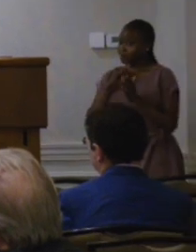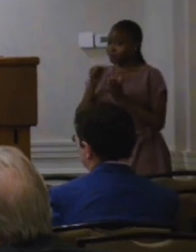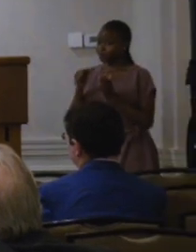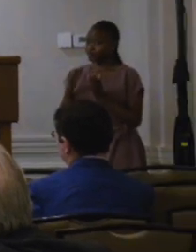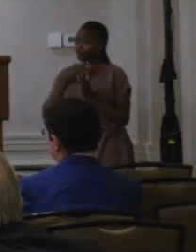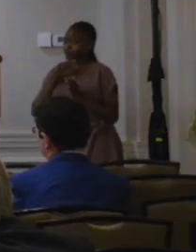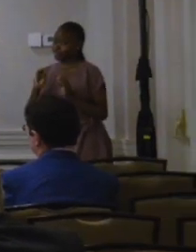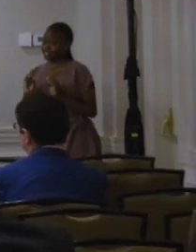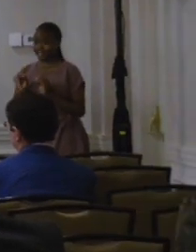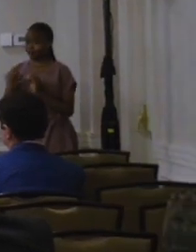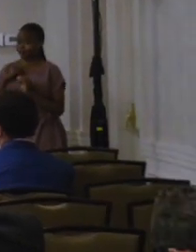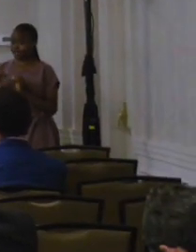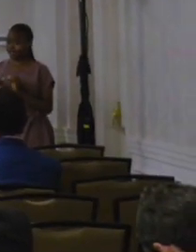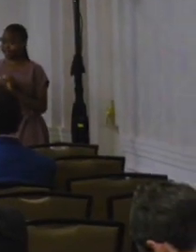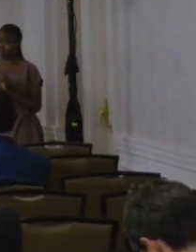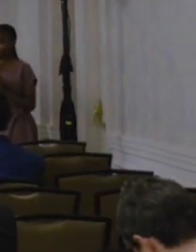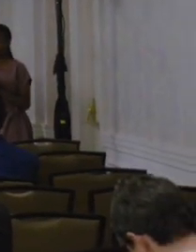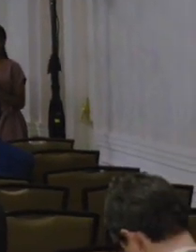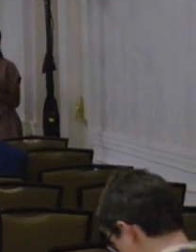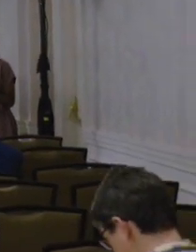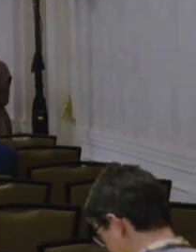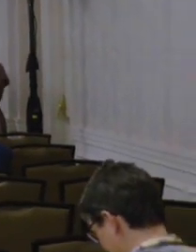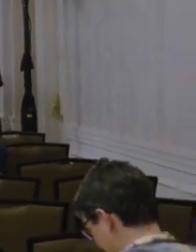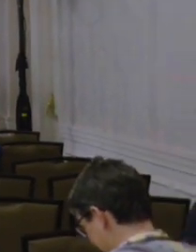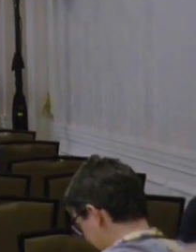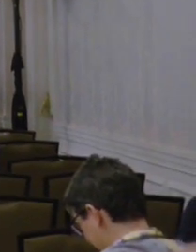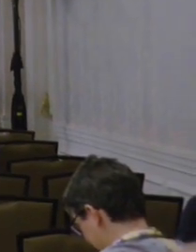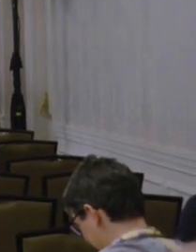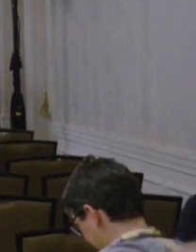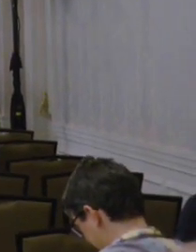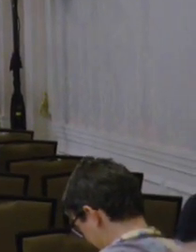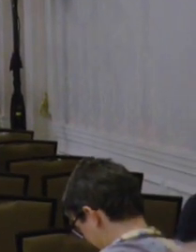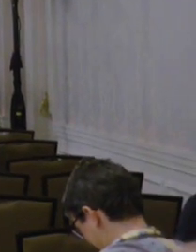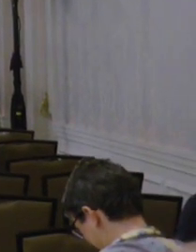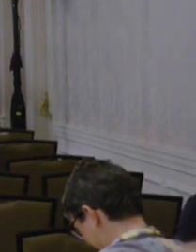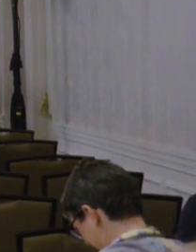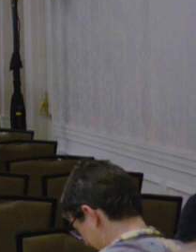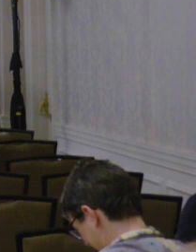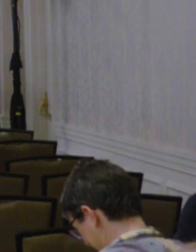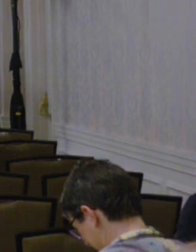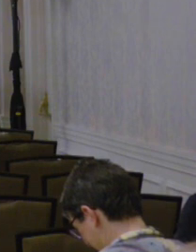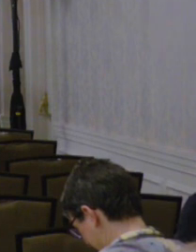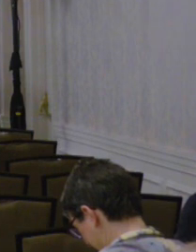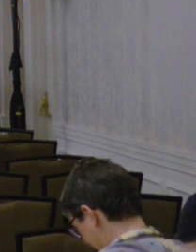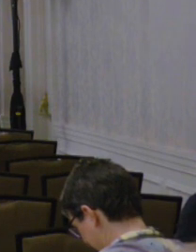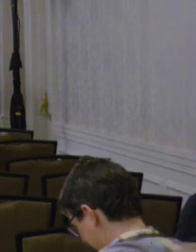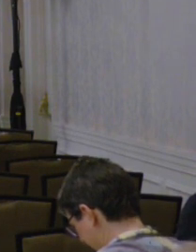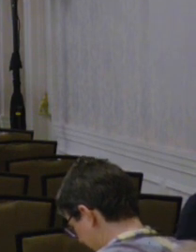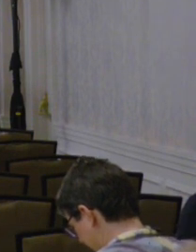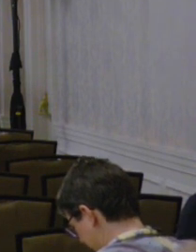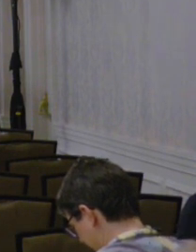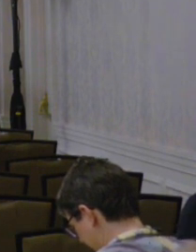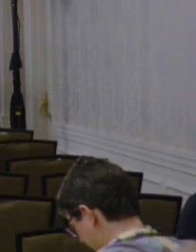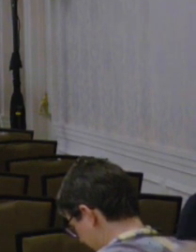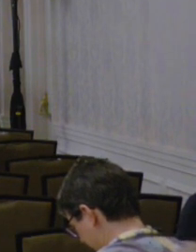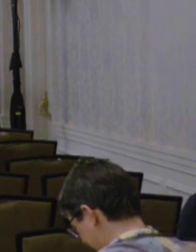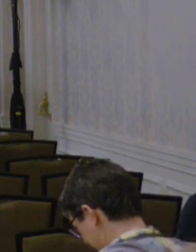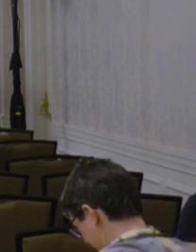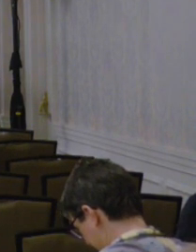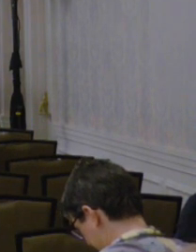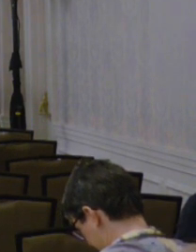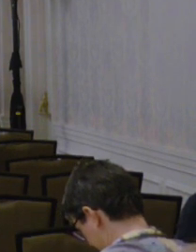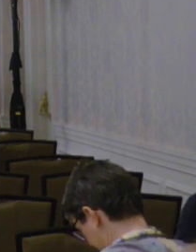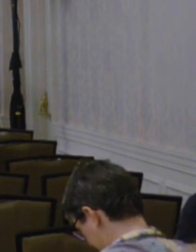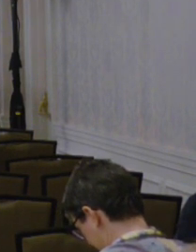because it's not necessarily professionalism, but it adds a little bit to the motivation, I think,